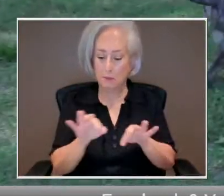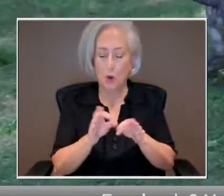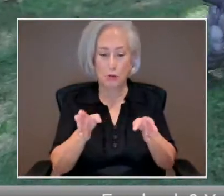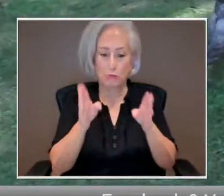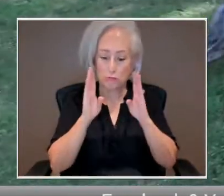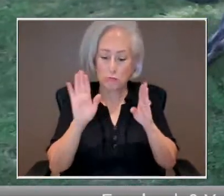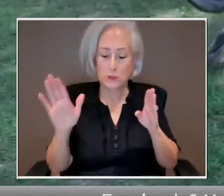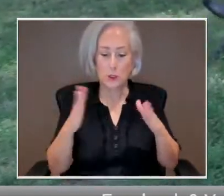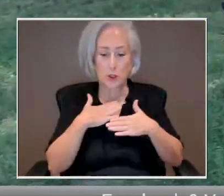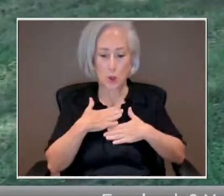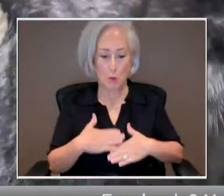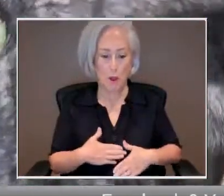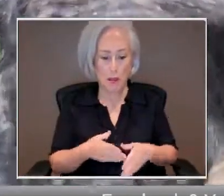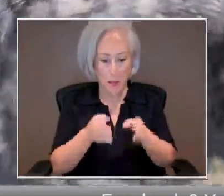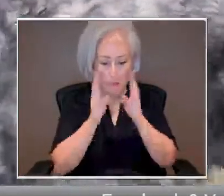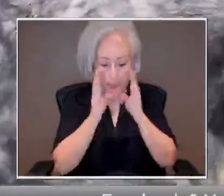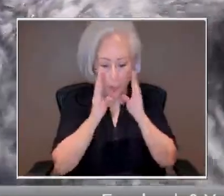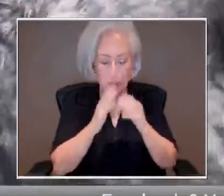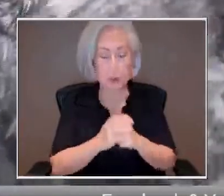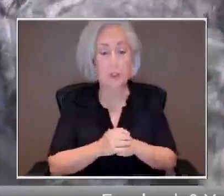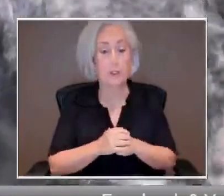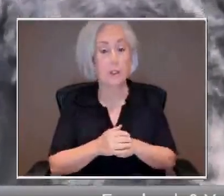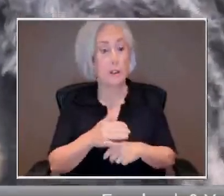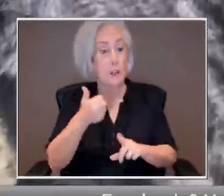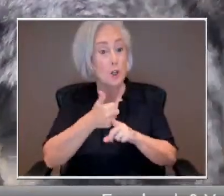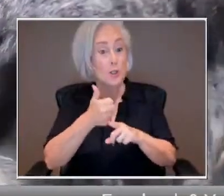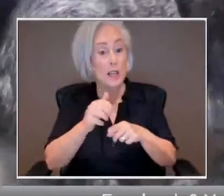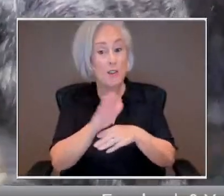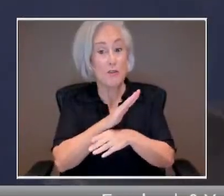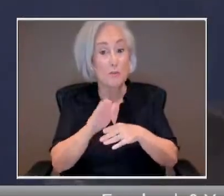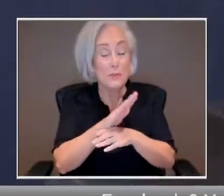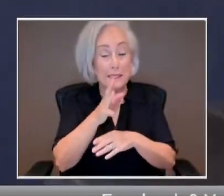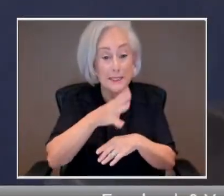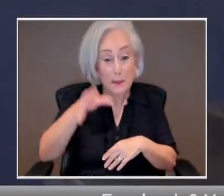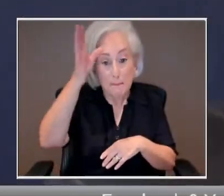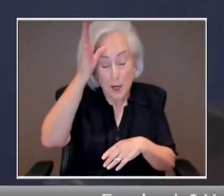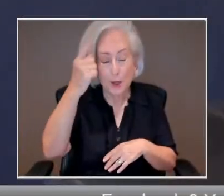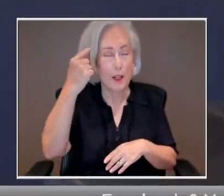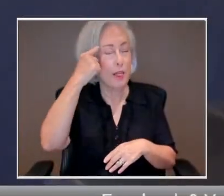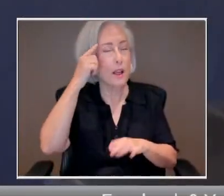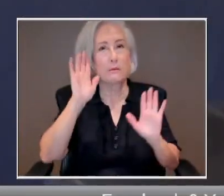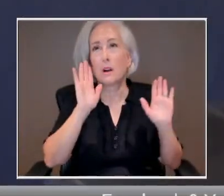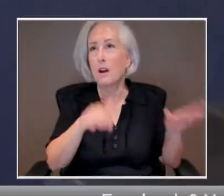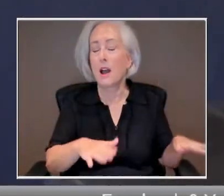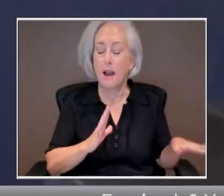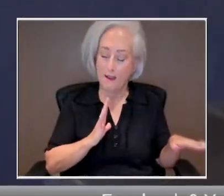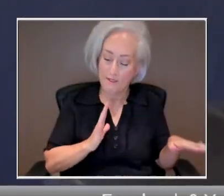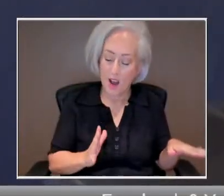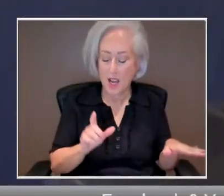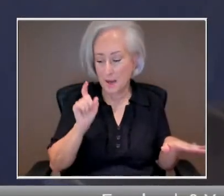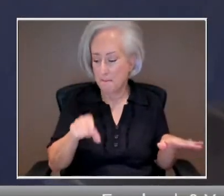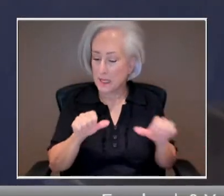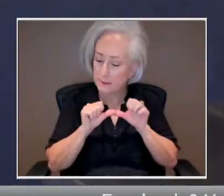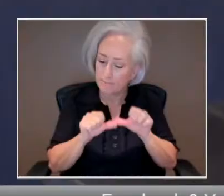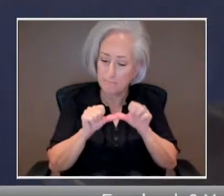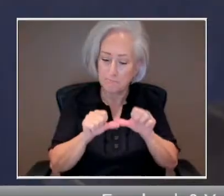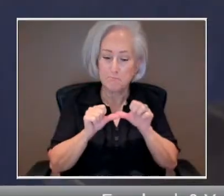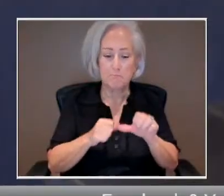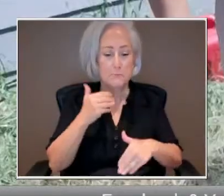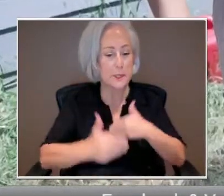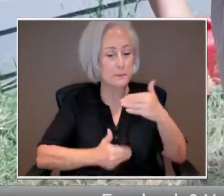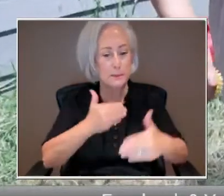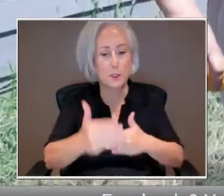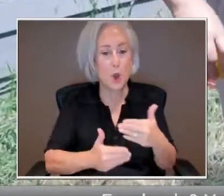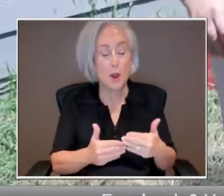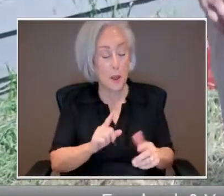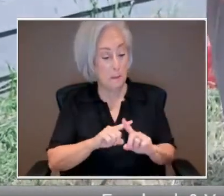because again, when you're a busy parent, you're like, nope, I'm fine, I have to keep going. You have to take care of yourself to take care of everyone else, and parents really